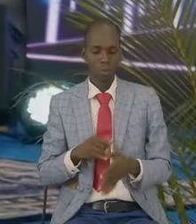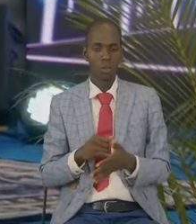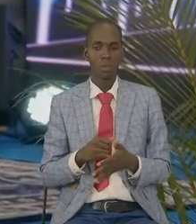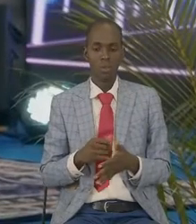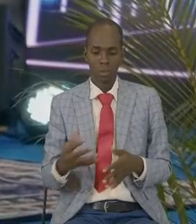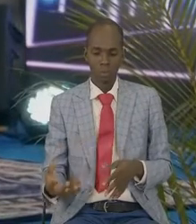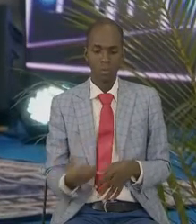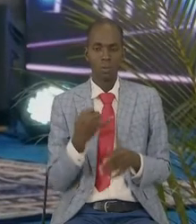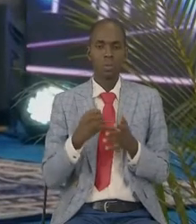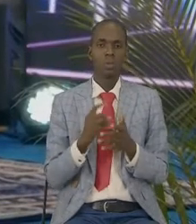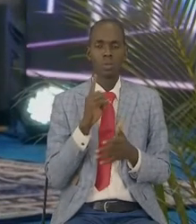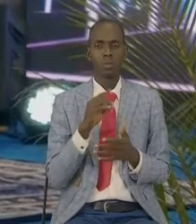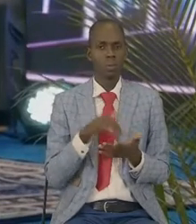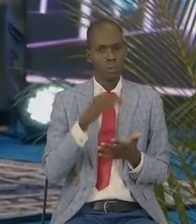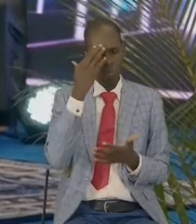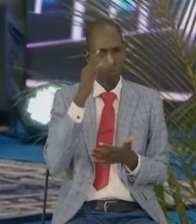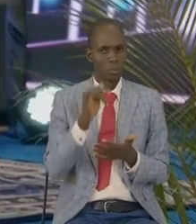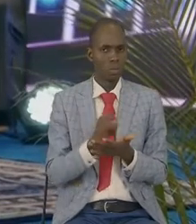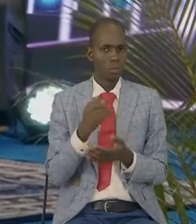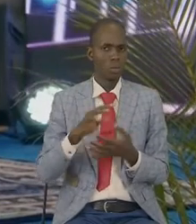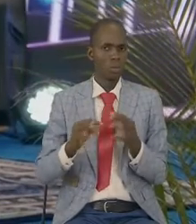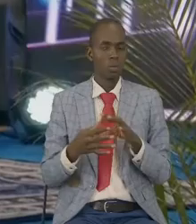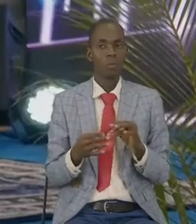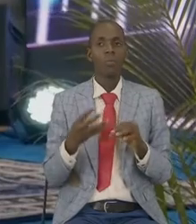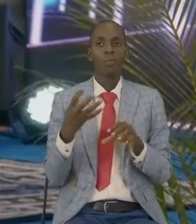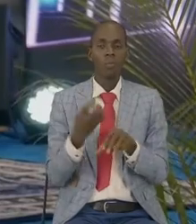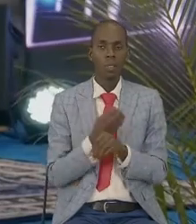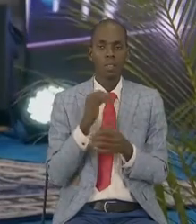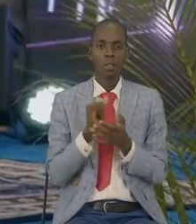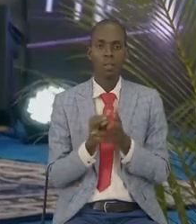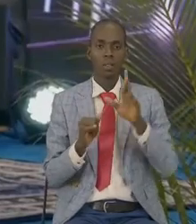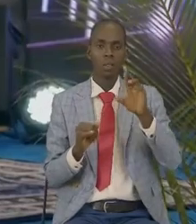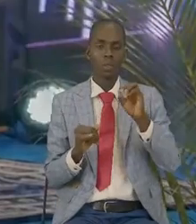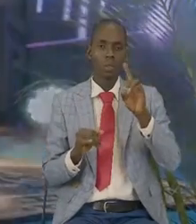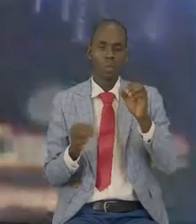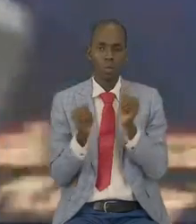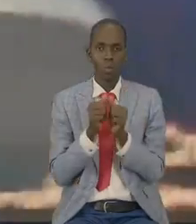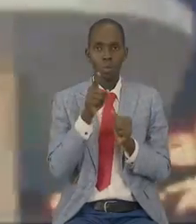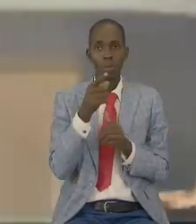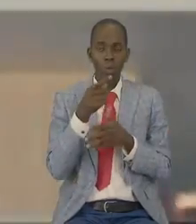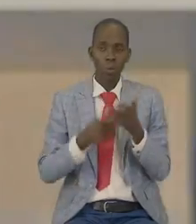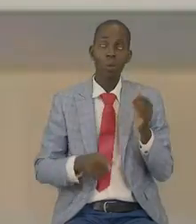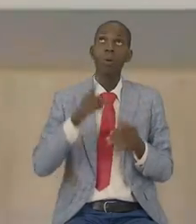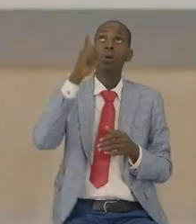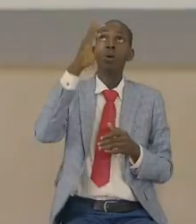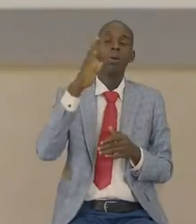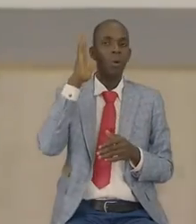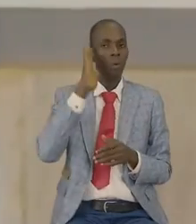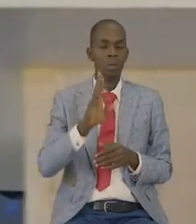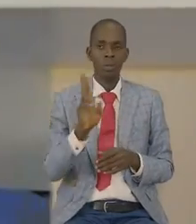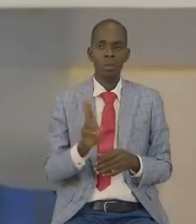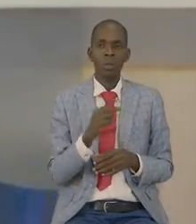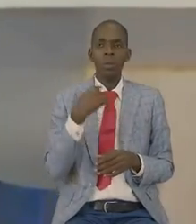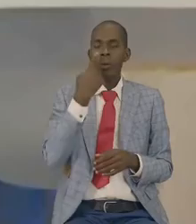up again. Take that rod with you. What God will use, who God